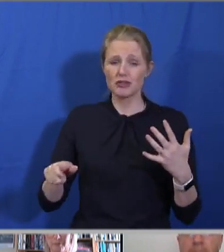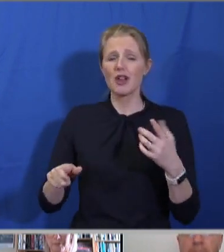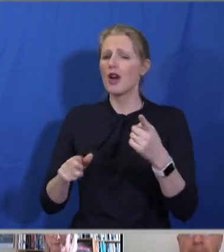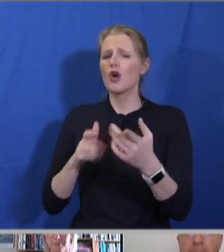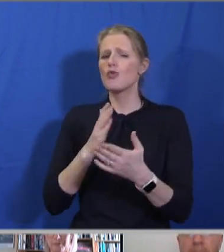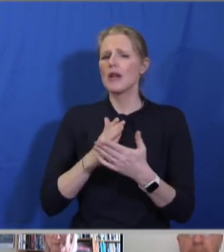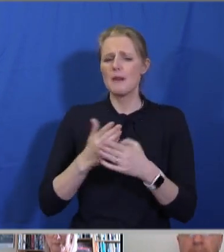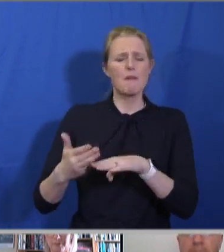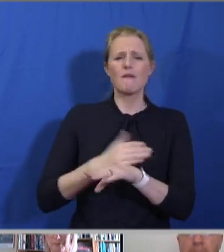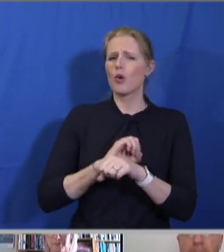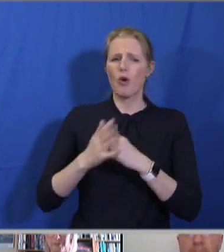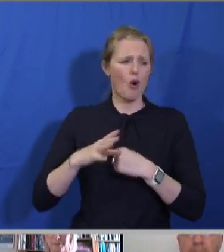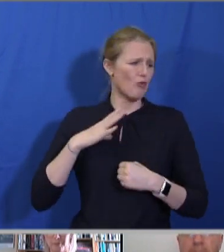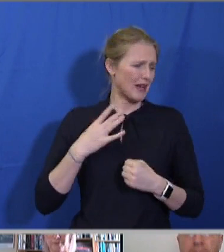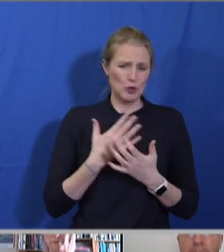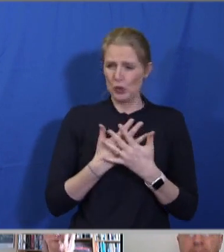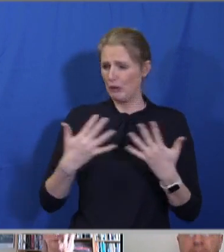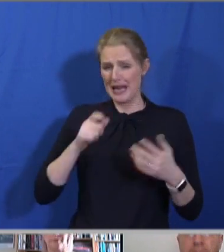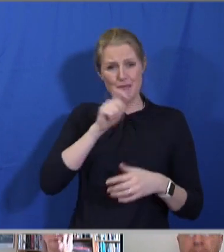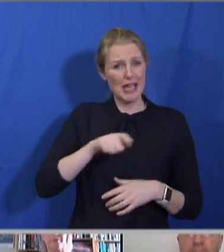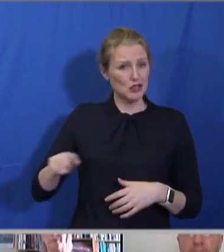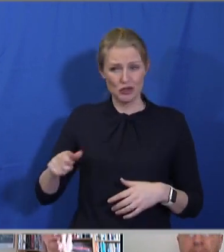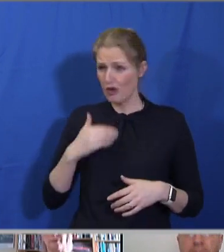trend towards doing that, but strategically and